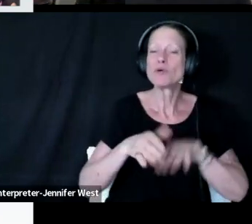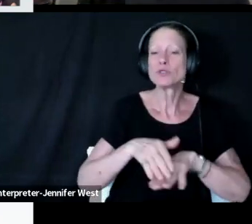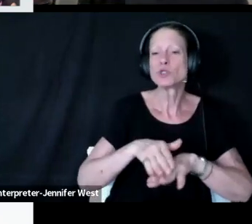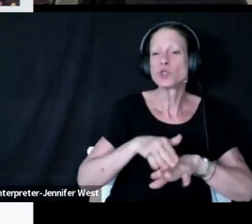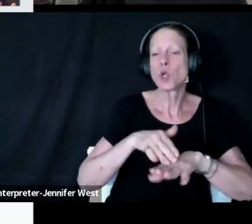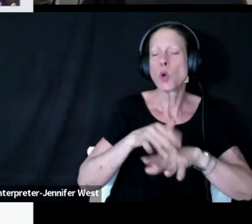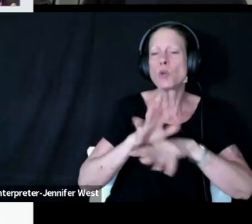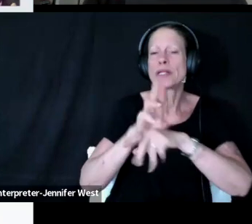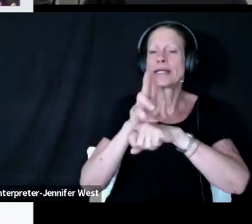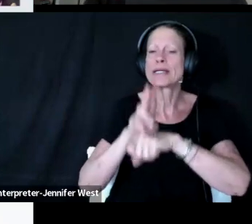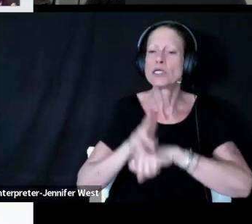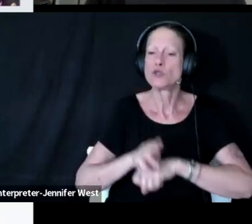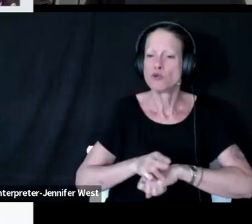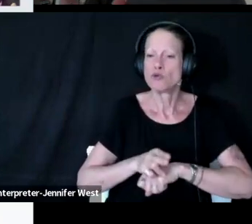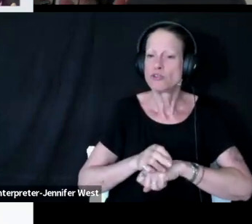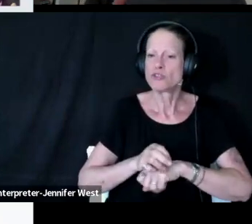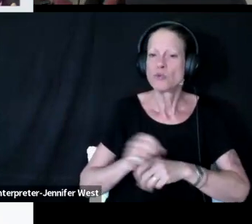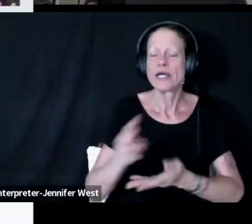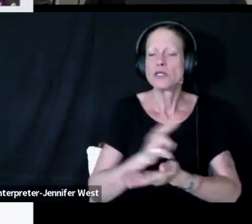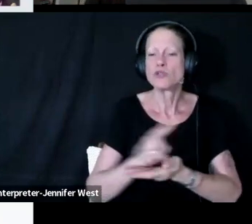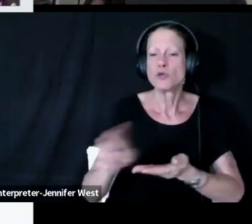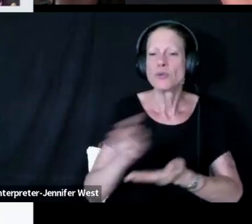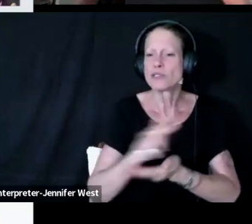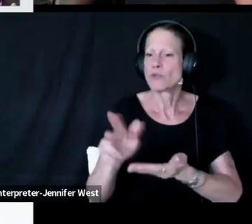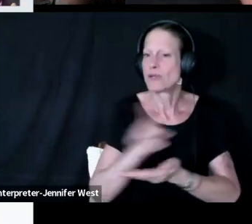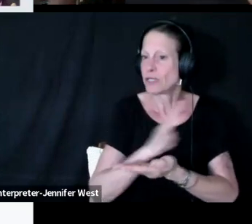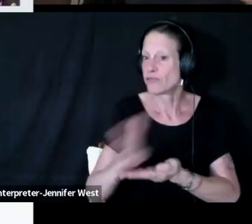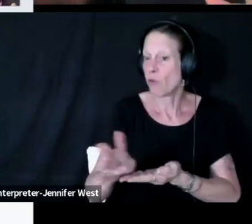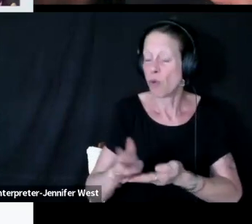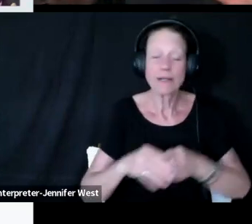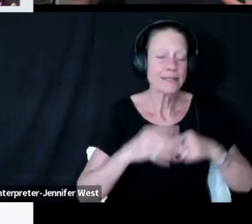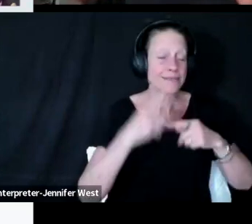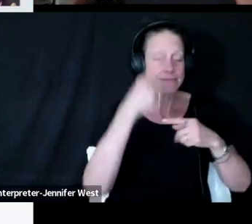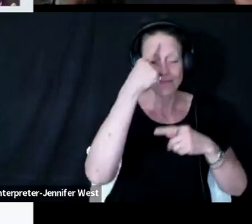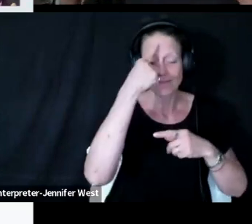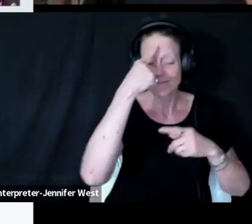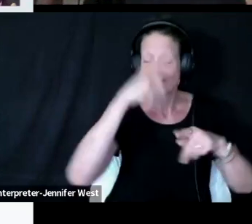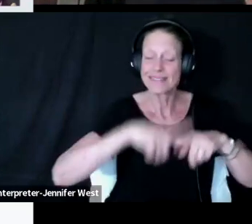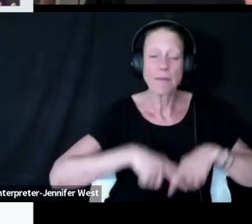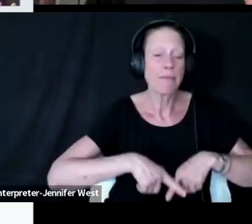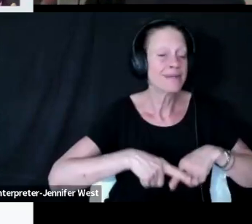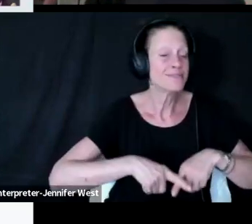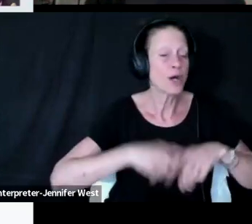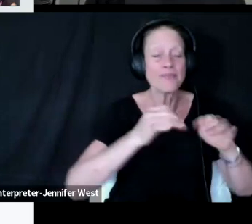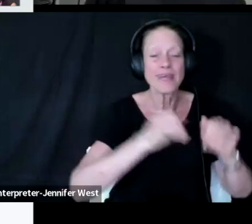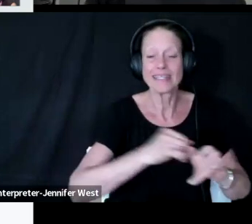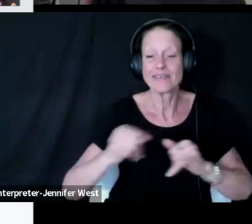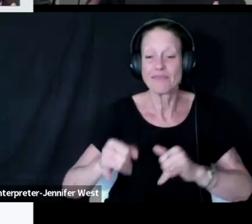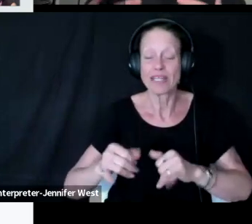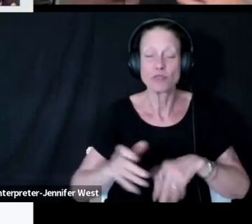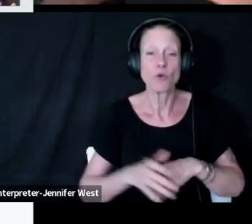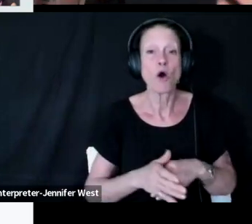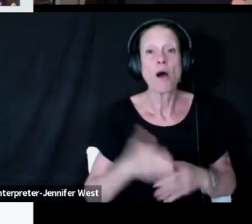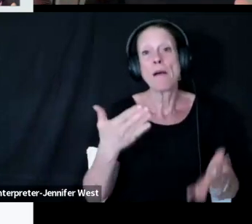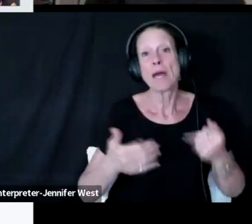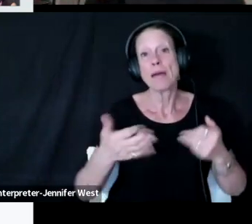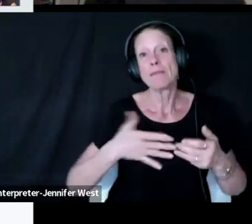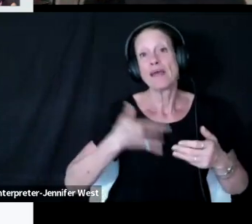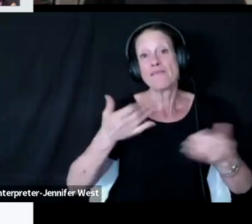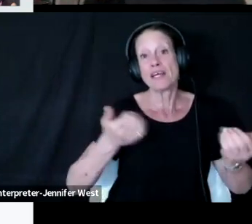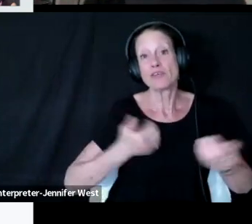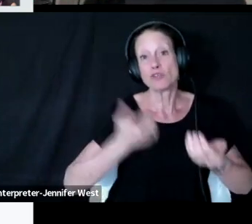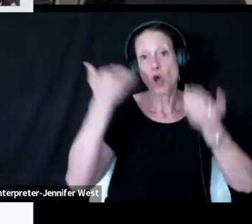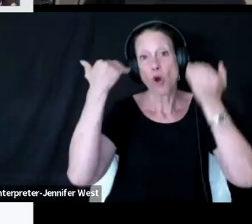the information in there. One thing about the Danny plan, I know that this could feel kind of overwhelming and like it's a lot